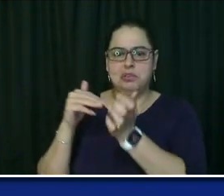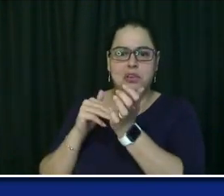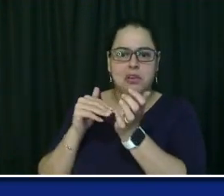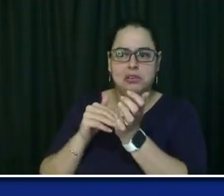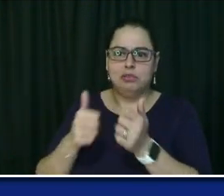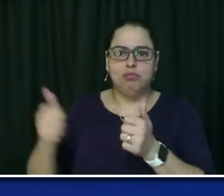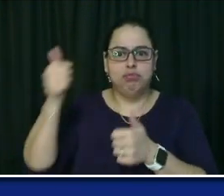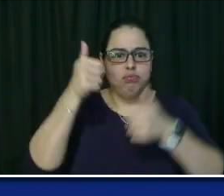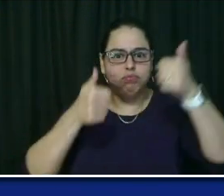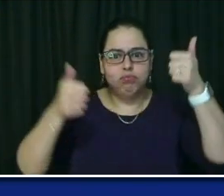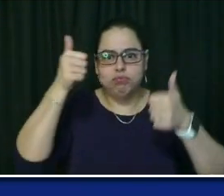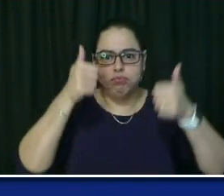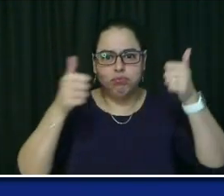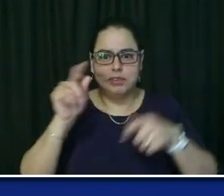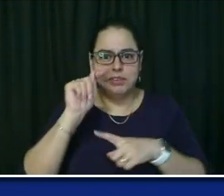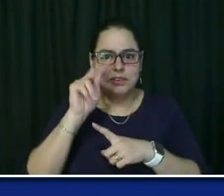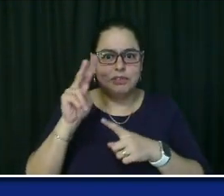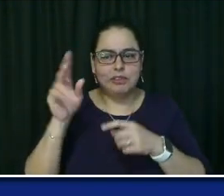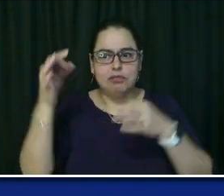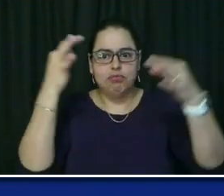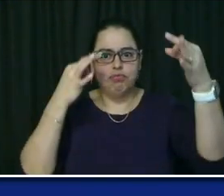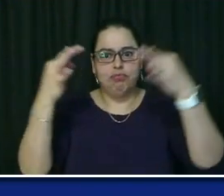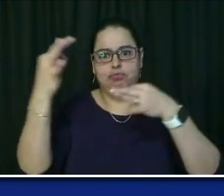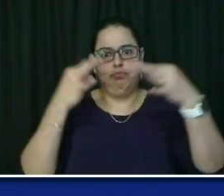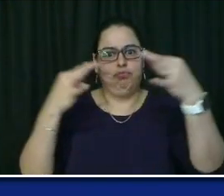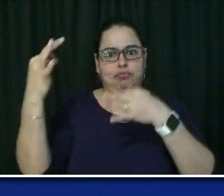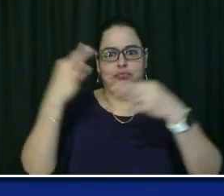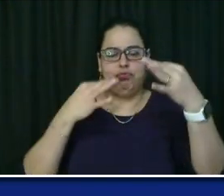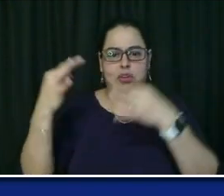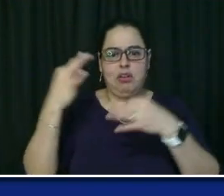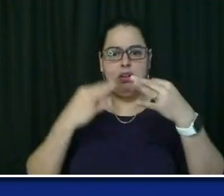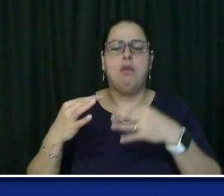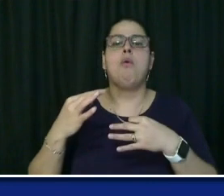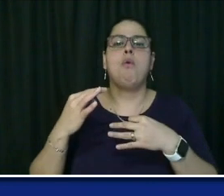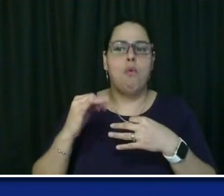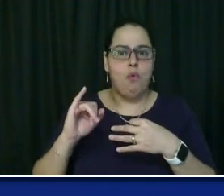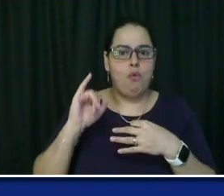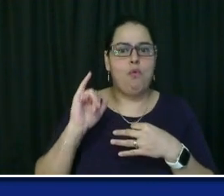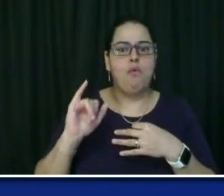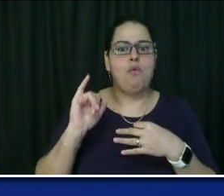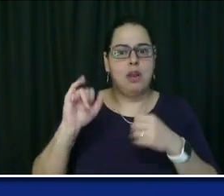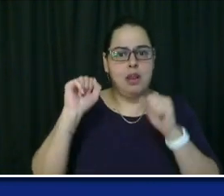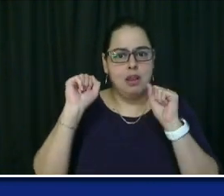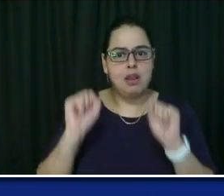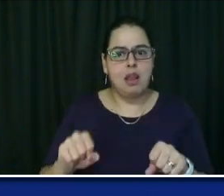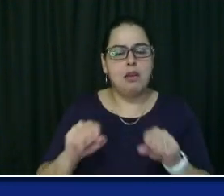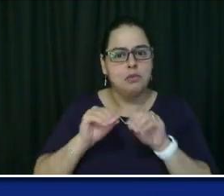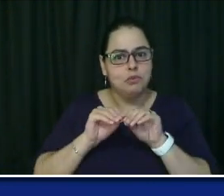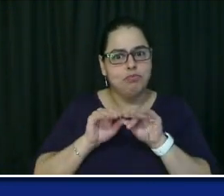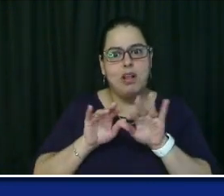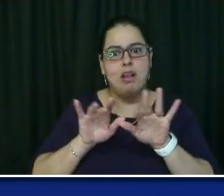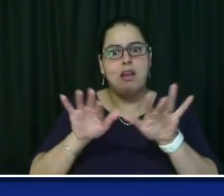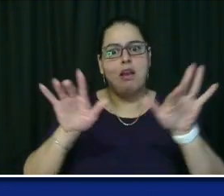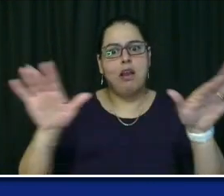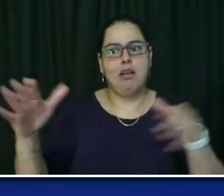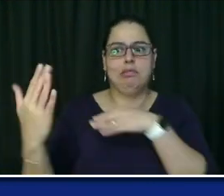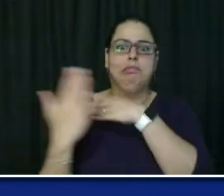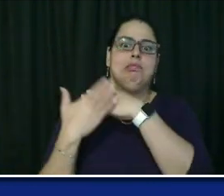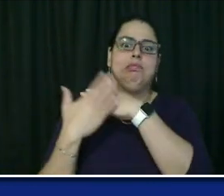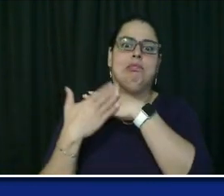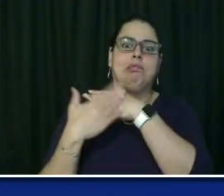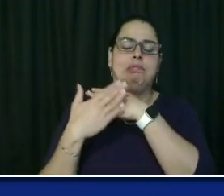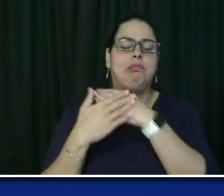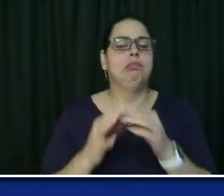widespread nature of the pandemic is. So the more you test, the more you're in a position of knowing how many people are potentially affected, and then you can